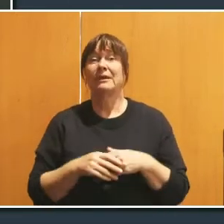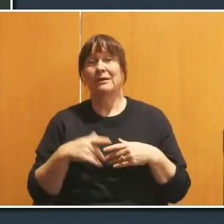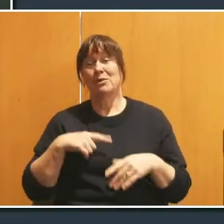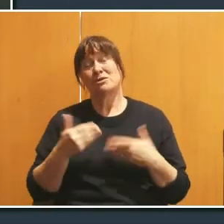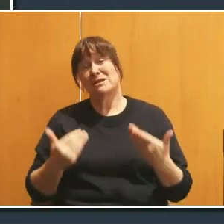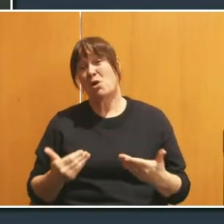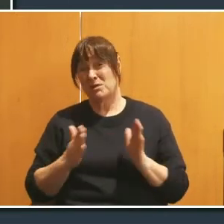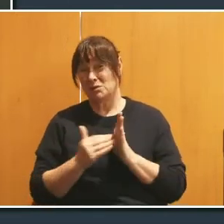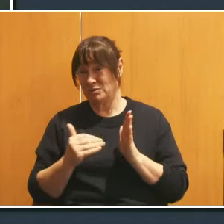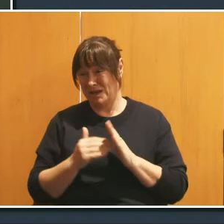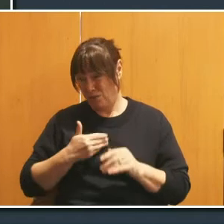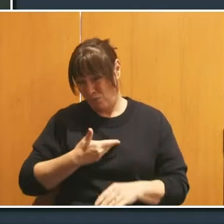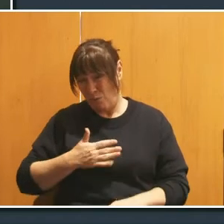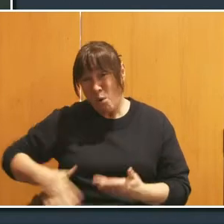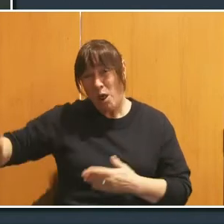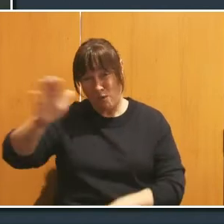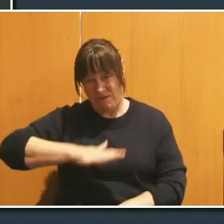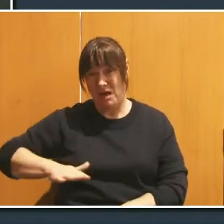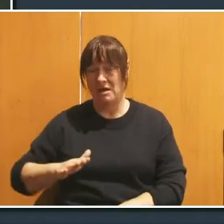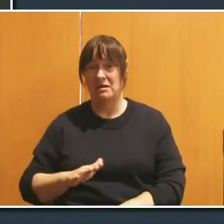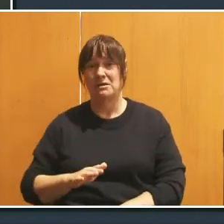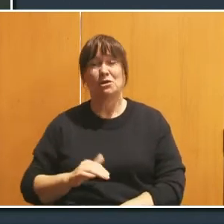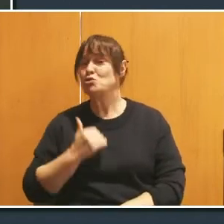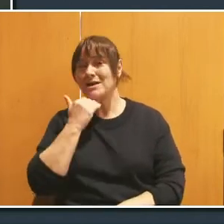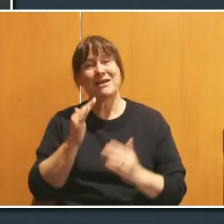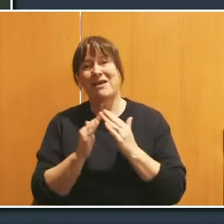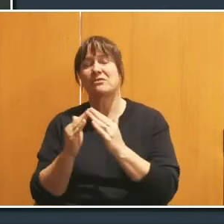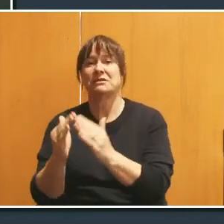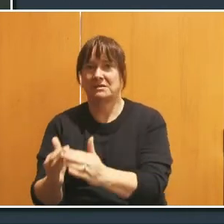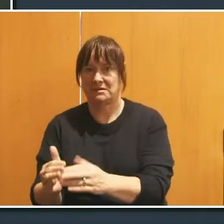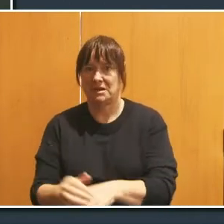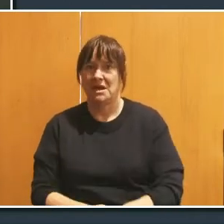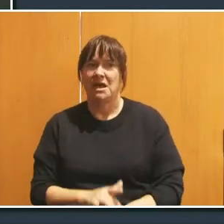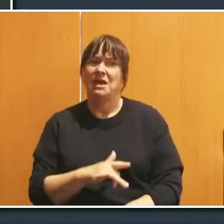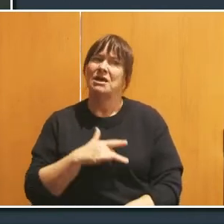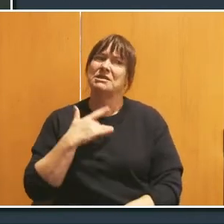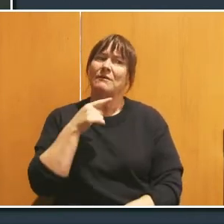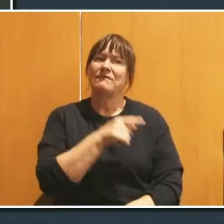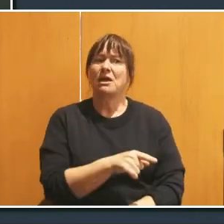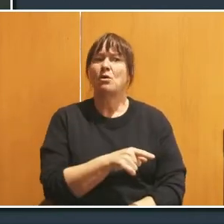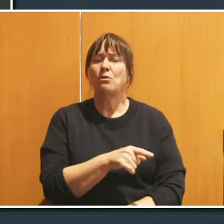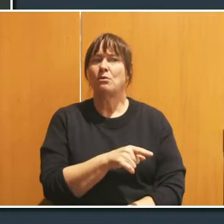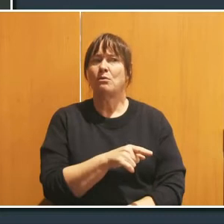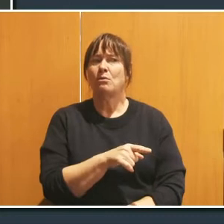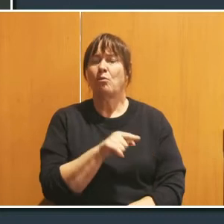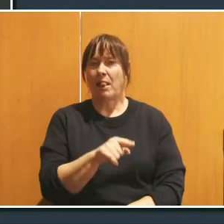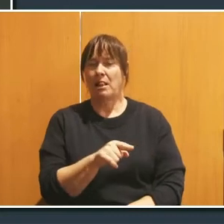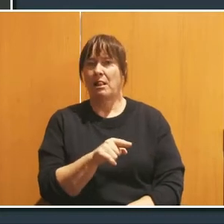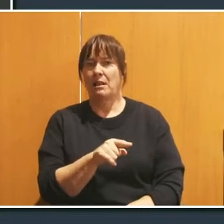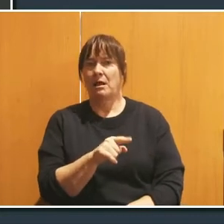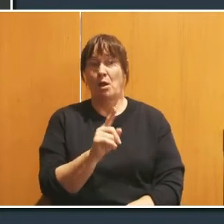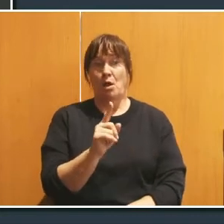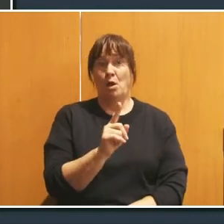everyone, we feel that there should be some sort of taking on from the city to say, okay, we are willing